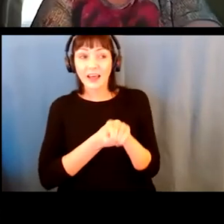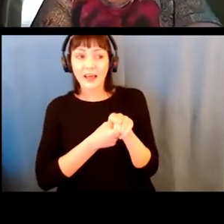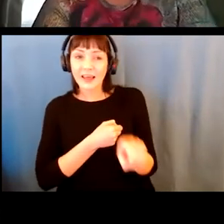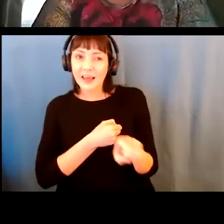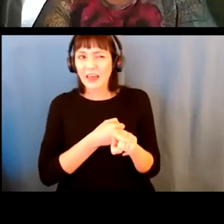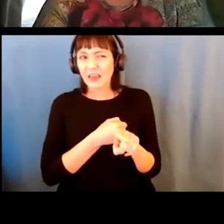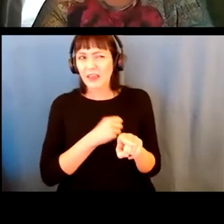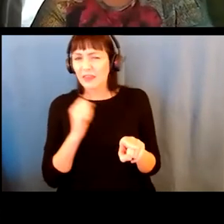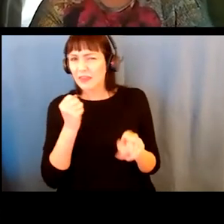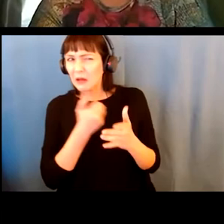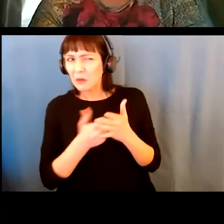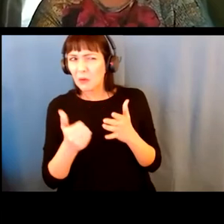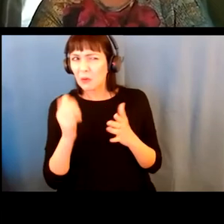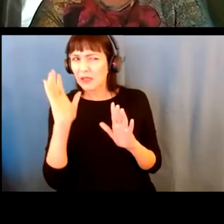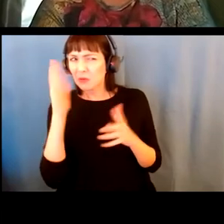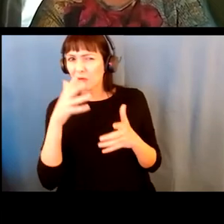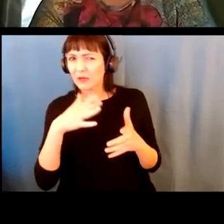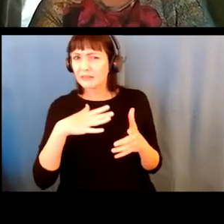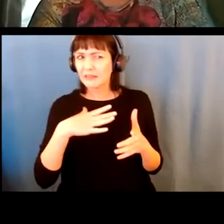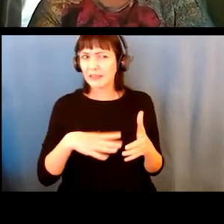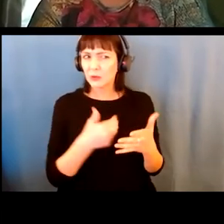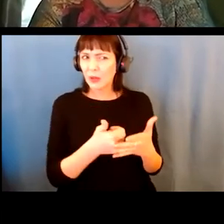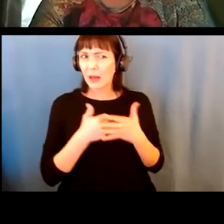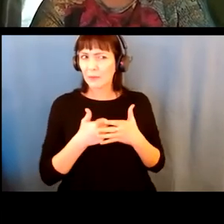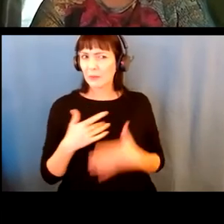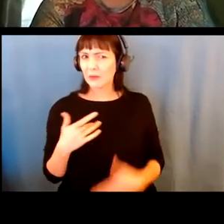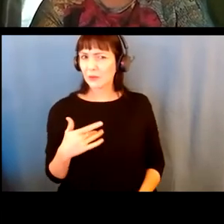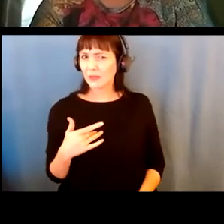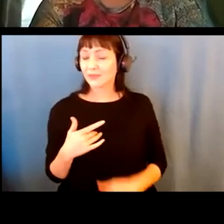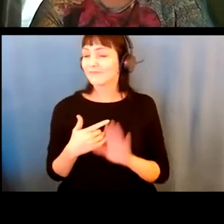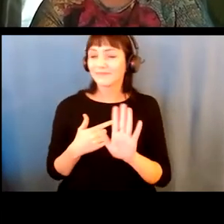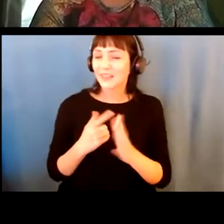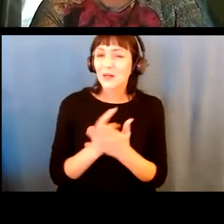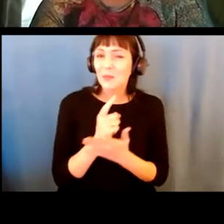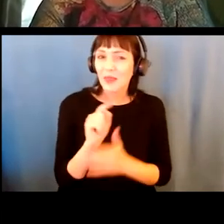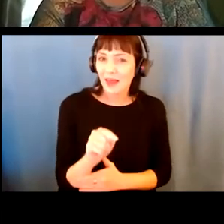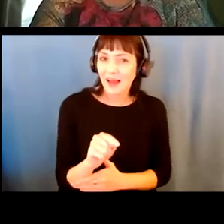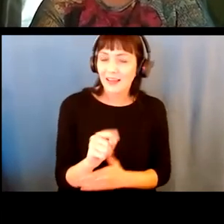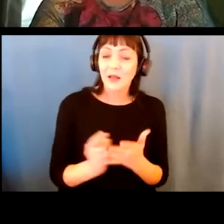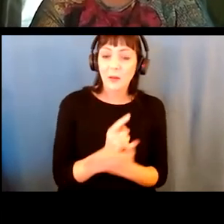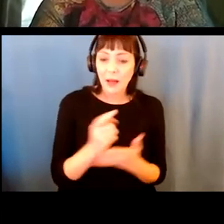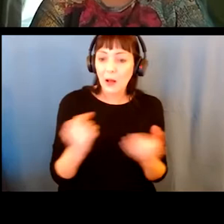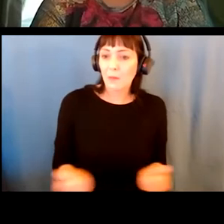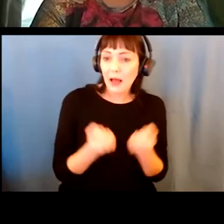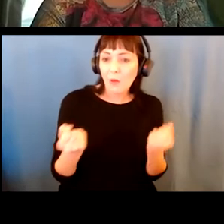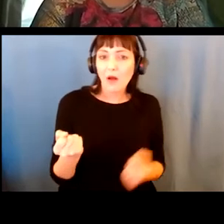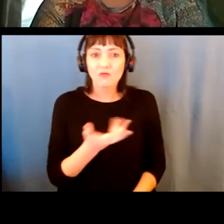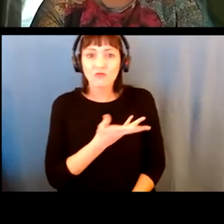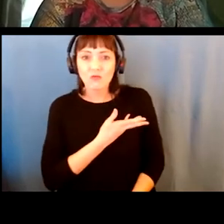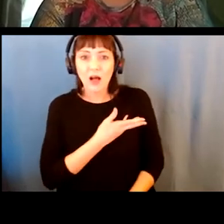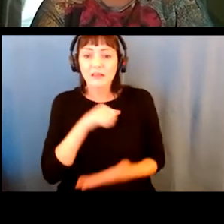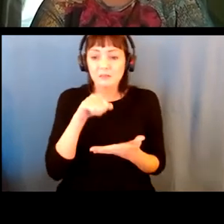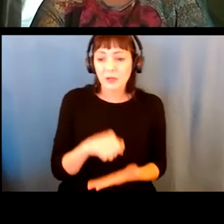to have to put me on the toilet, as she said. And I have to say to them, it's not about that. It's about power, rights, budgets,